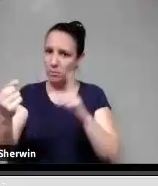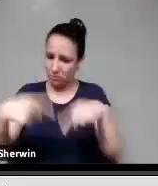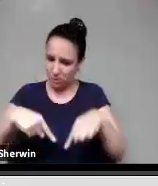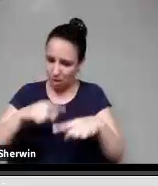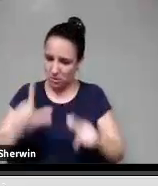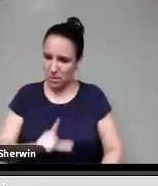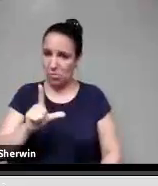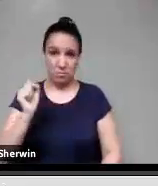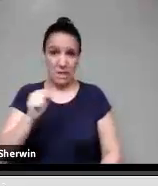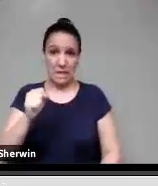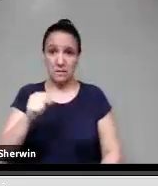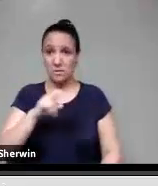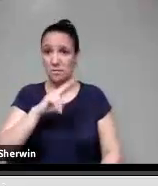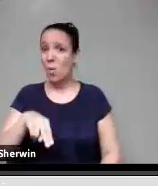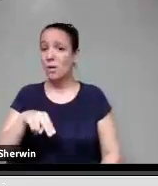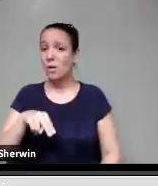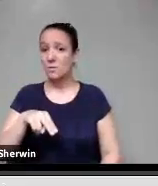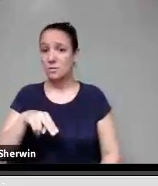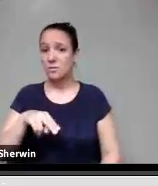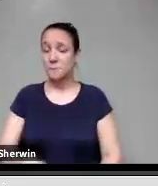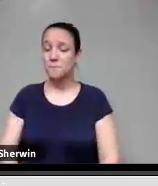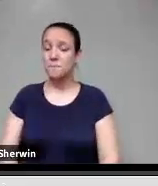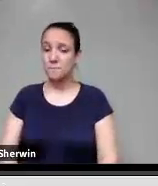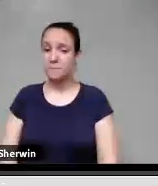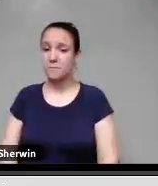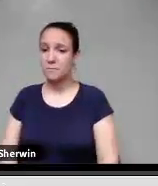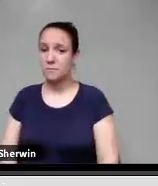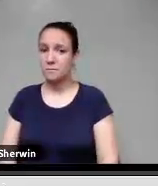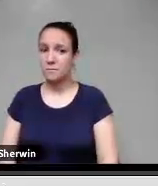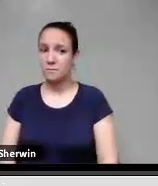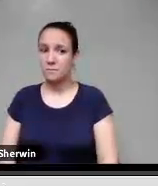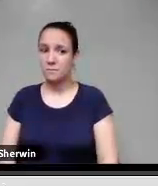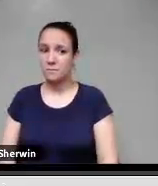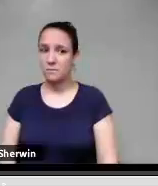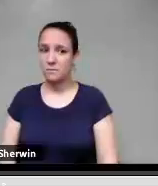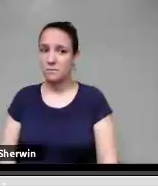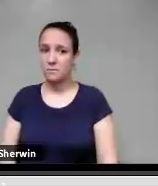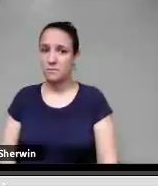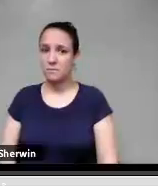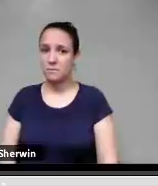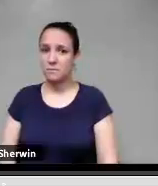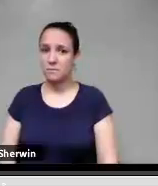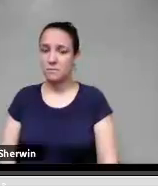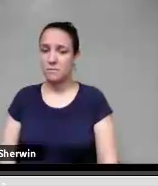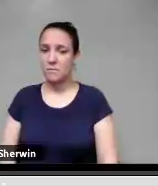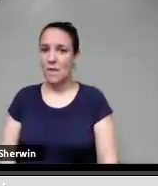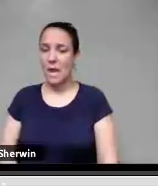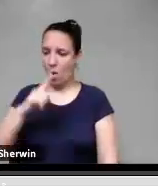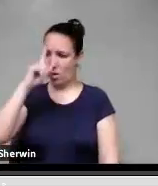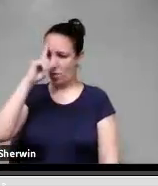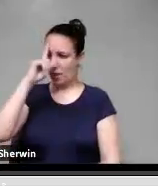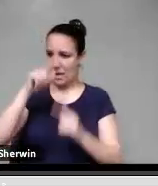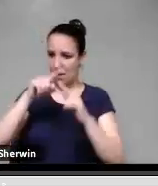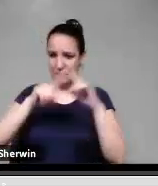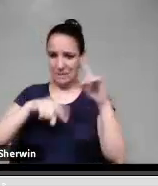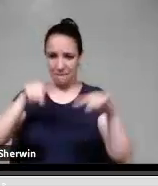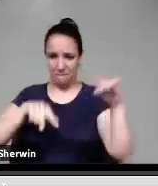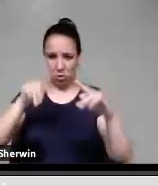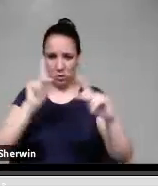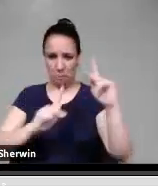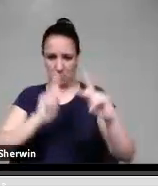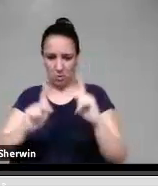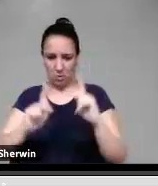it? And it's a diverse group of people that we're getting into the library, because that's what we're thinking of when we're trying to involve them, is